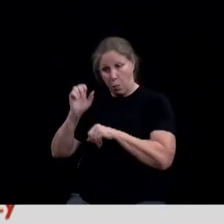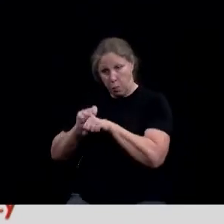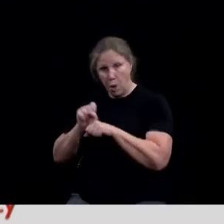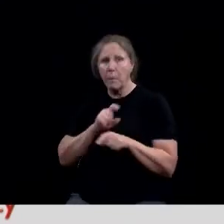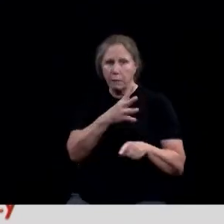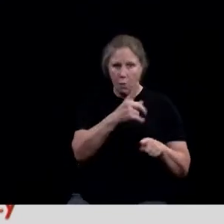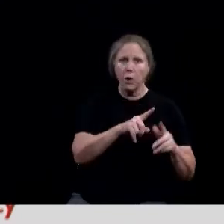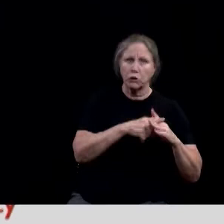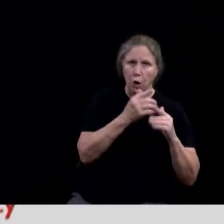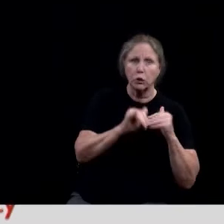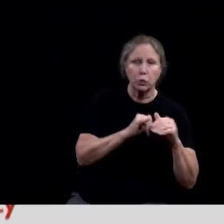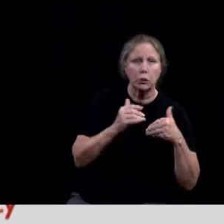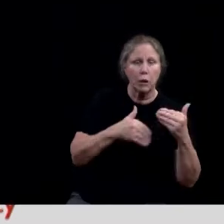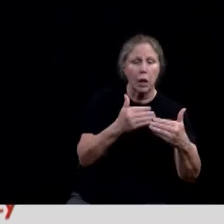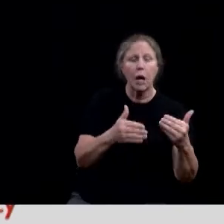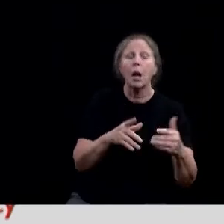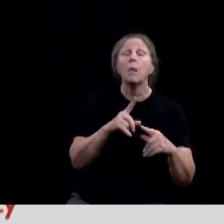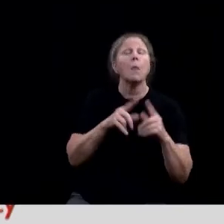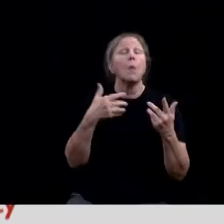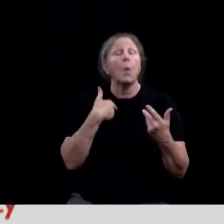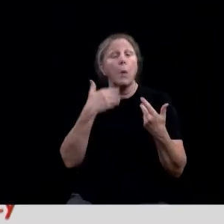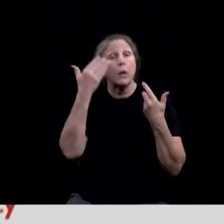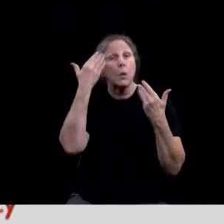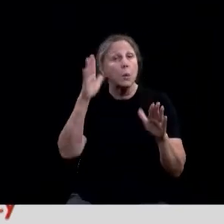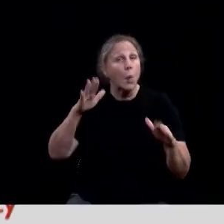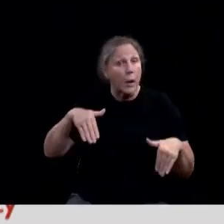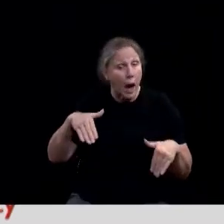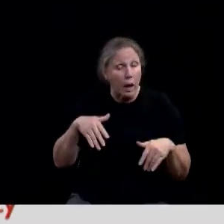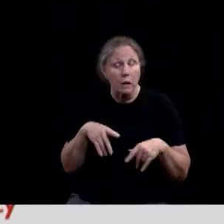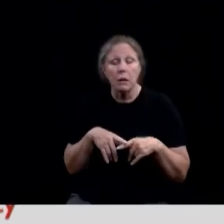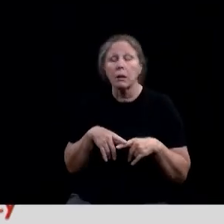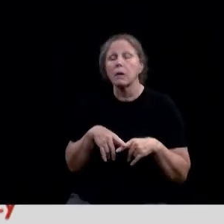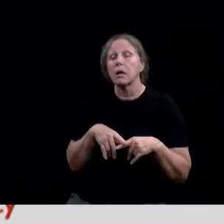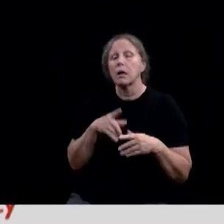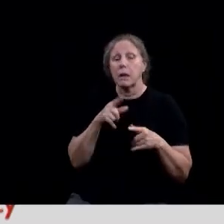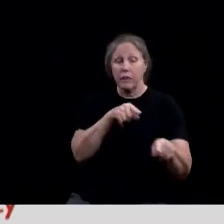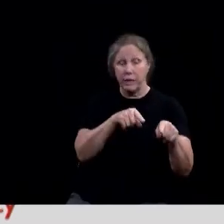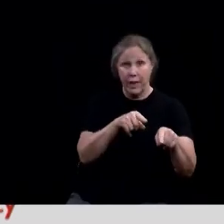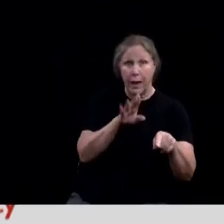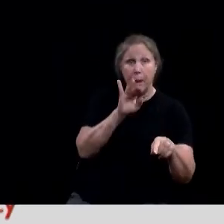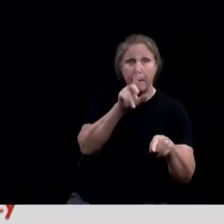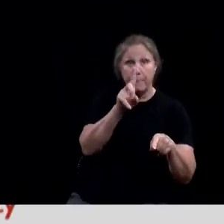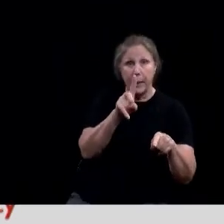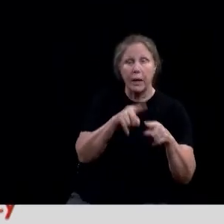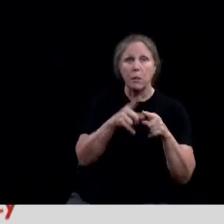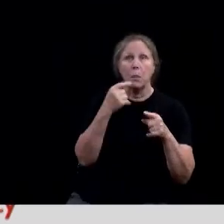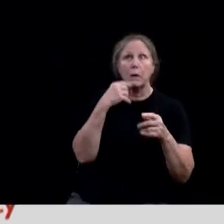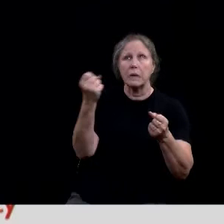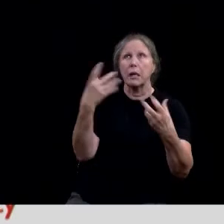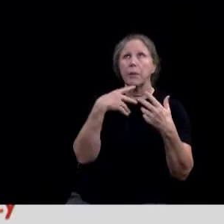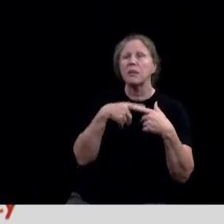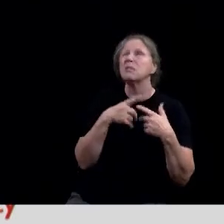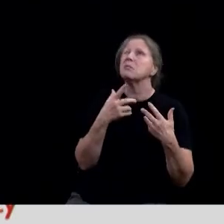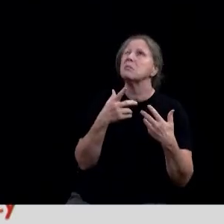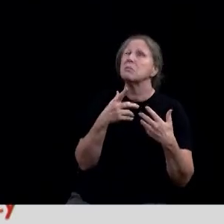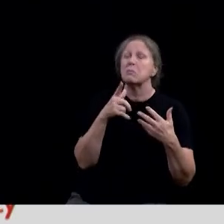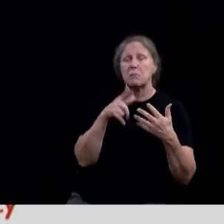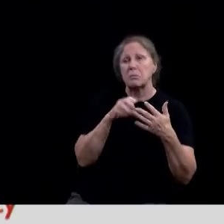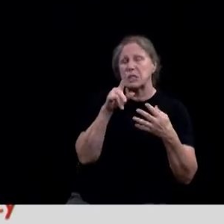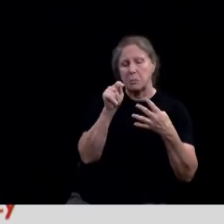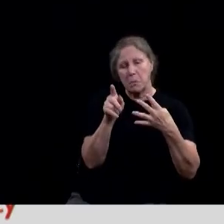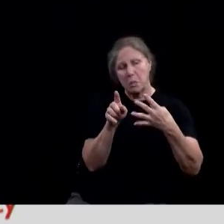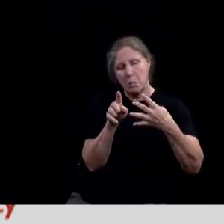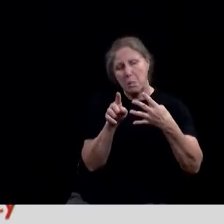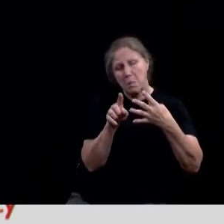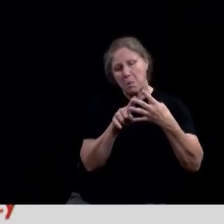back on phase 4 until probably the end of this month, well, middle of this month, is to know just how many